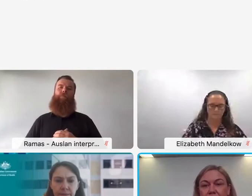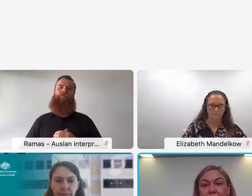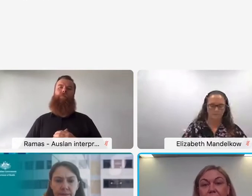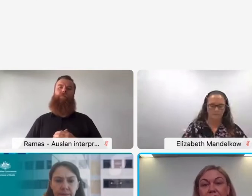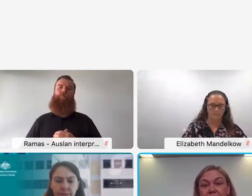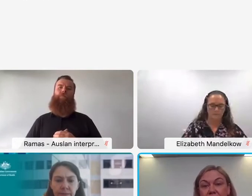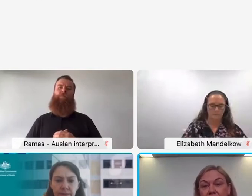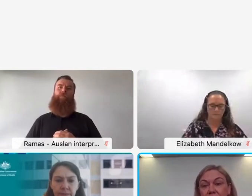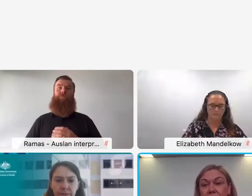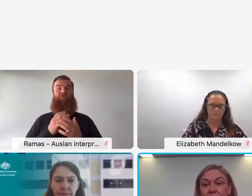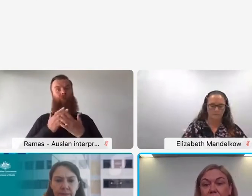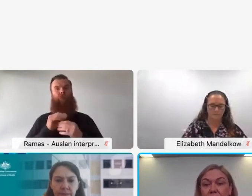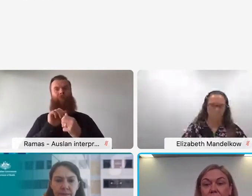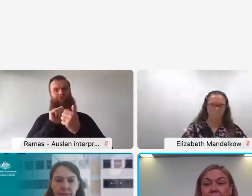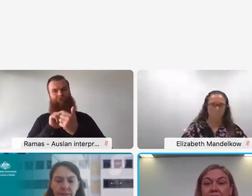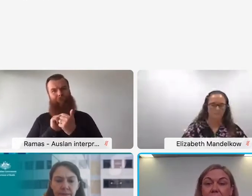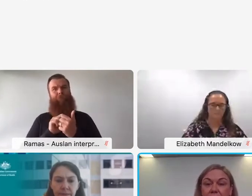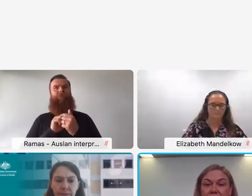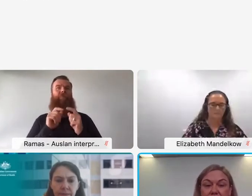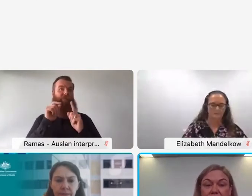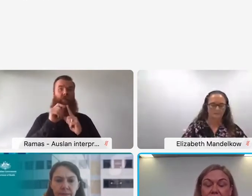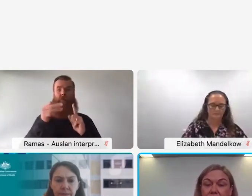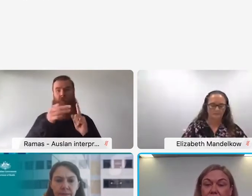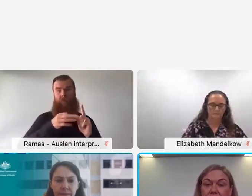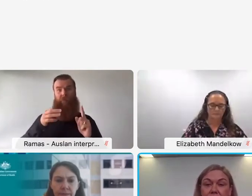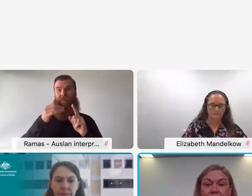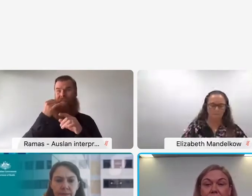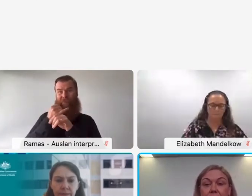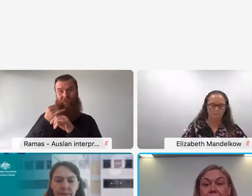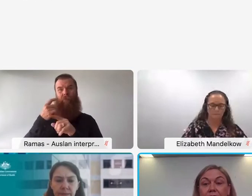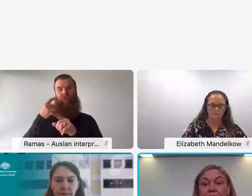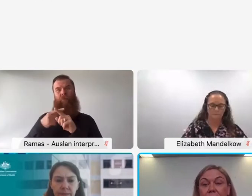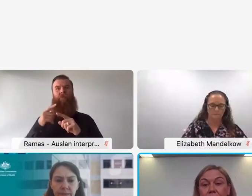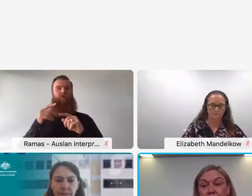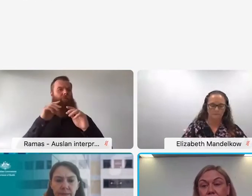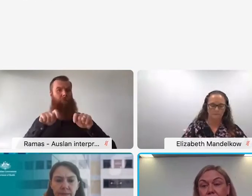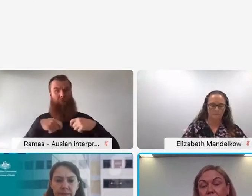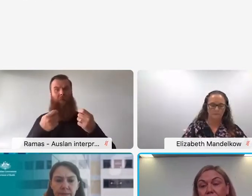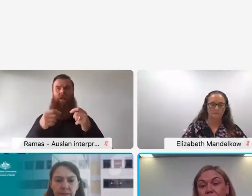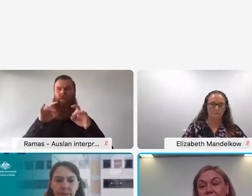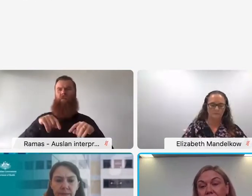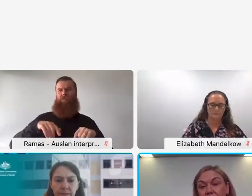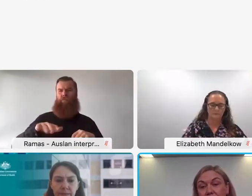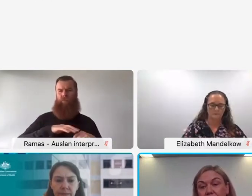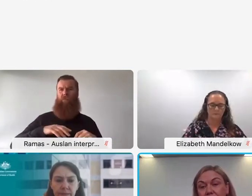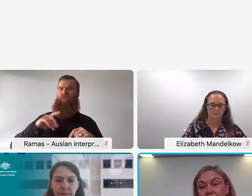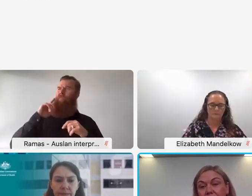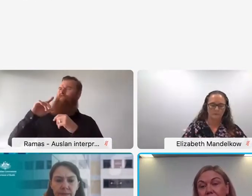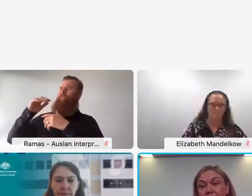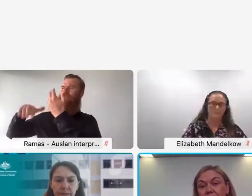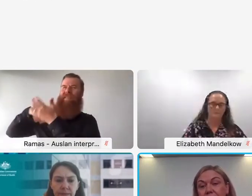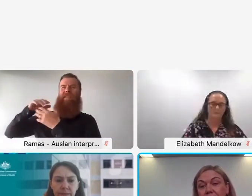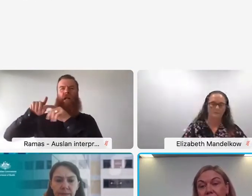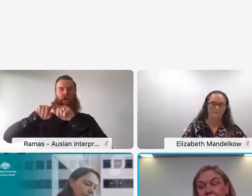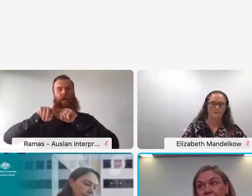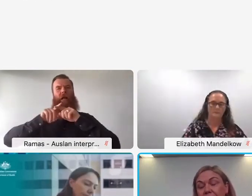forces with both Pacific institutions and with providers in Australia to create a blended learning model, which allows workers to be